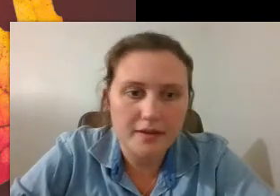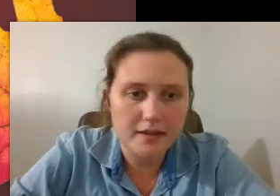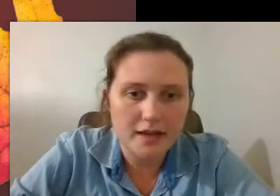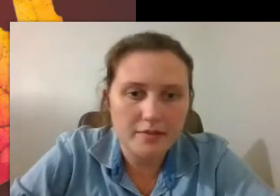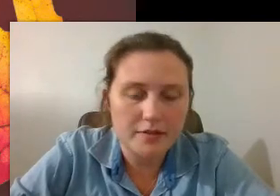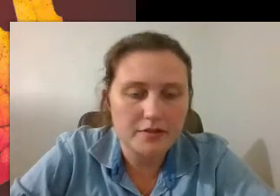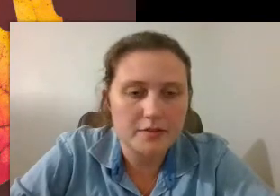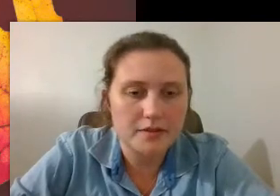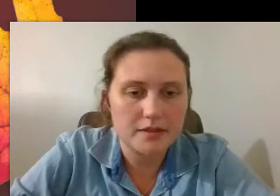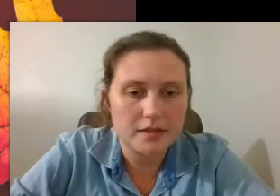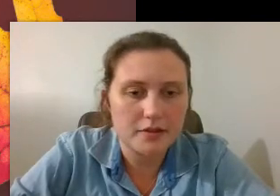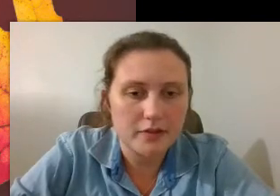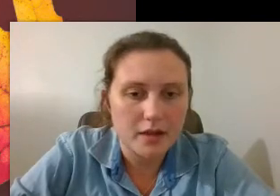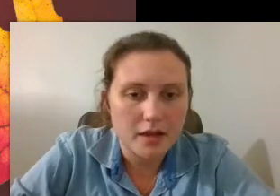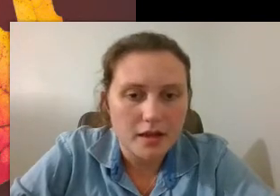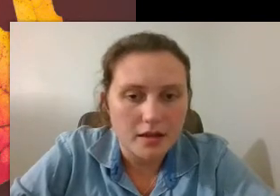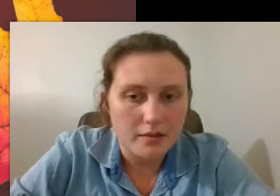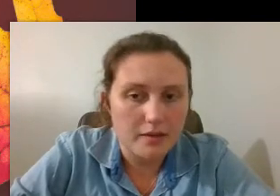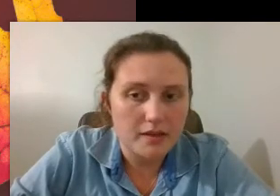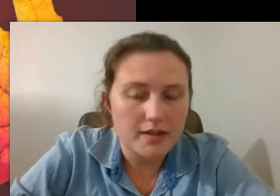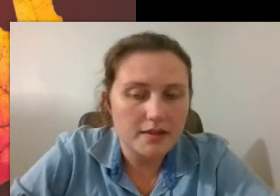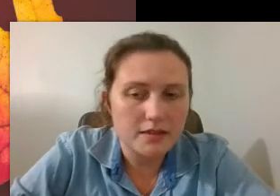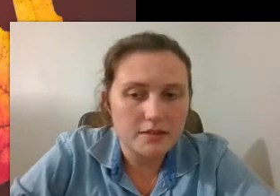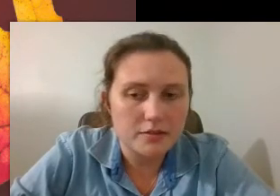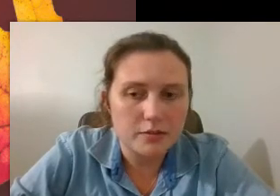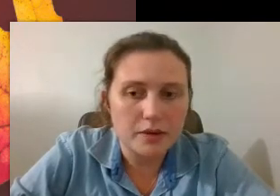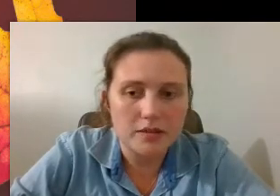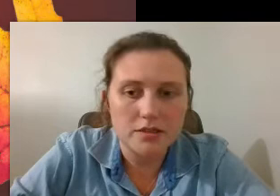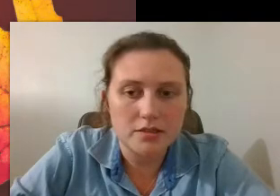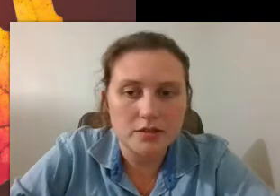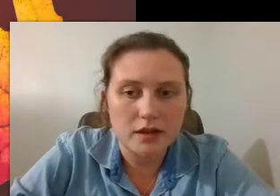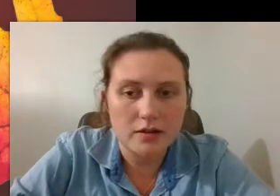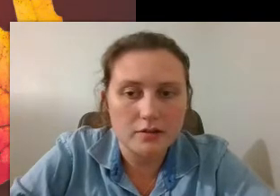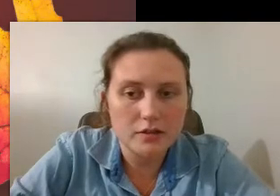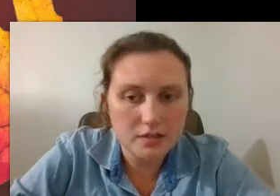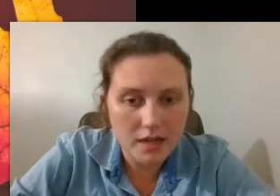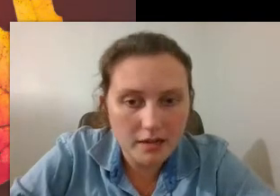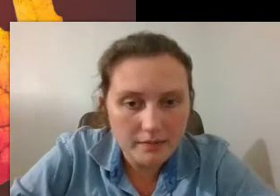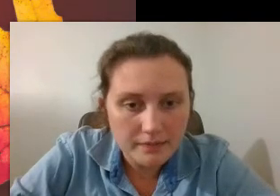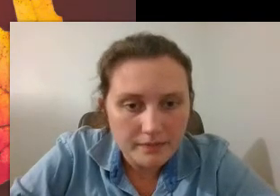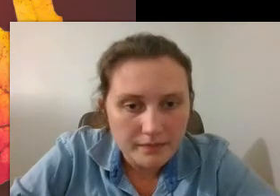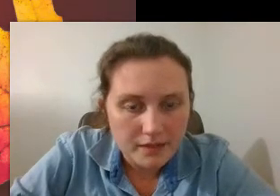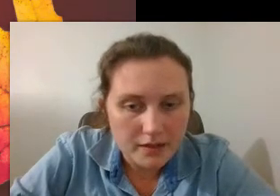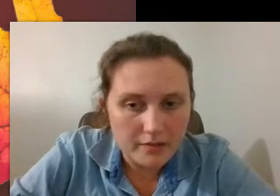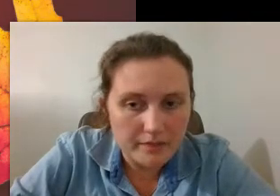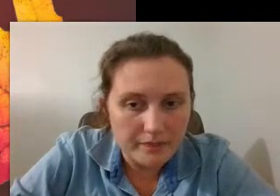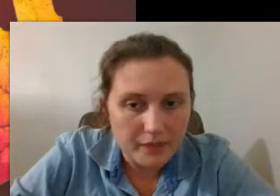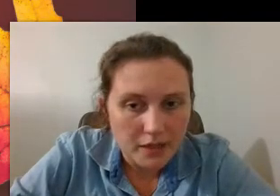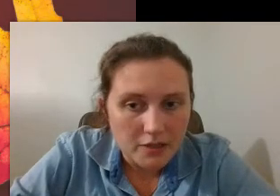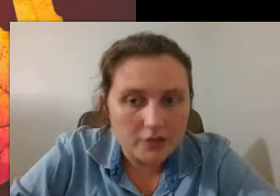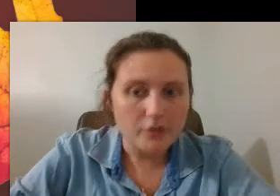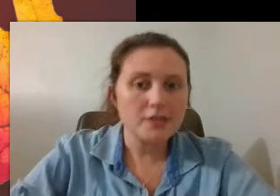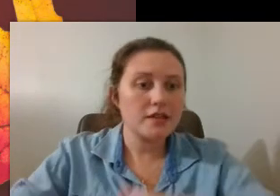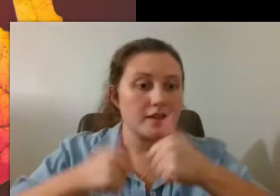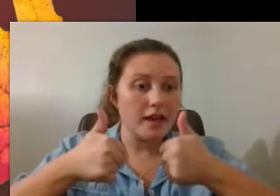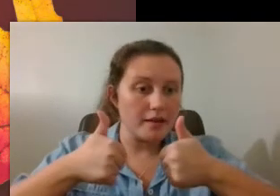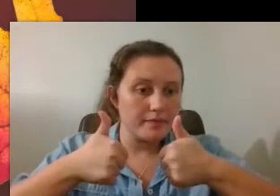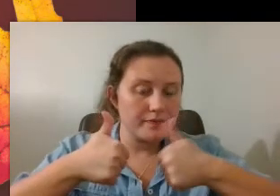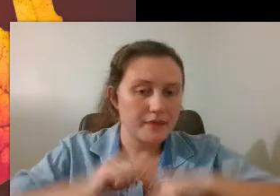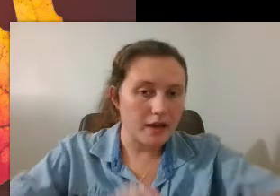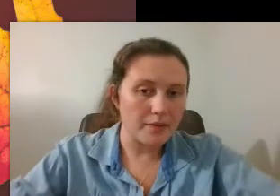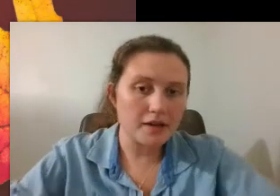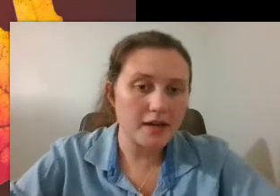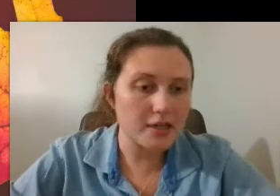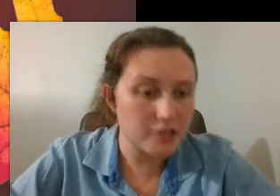difficult to play a game and do some of this stuff like this, so we'll probably just do that on Thursday. So our question of the